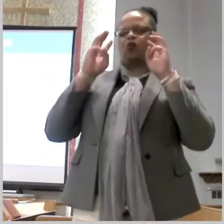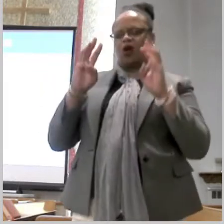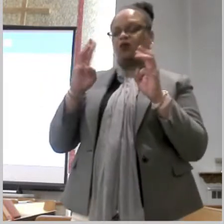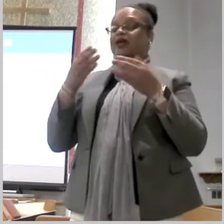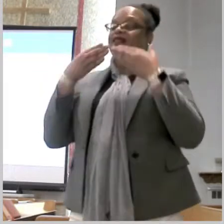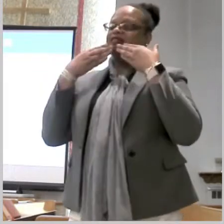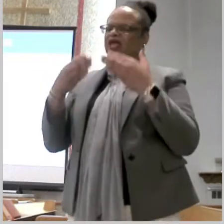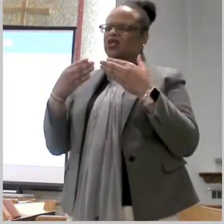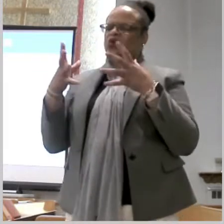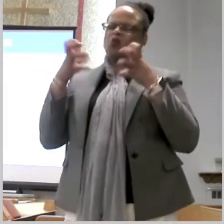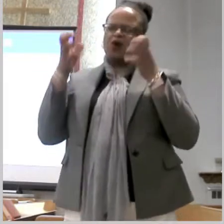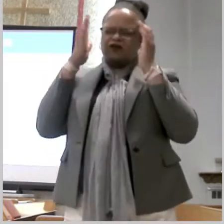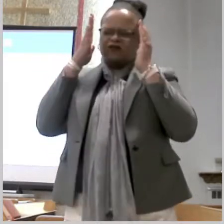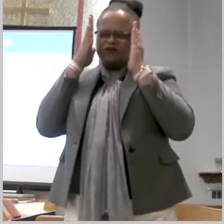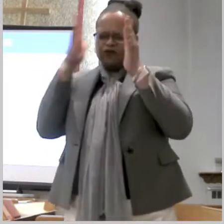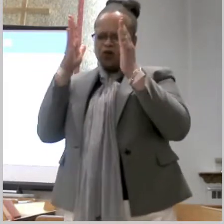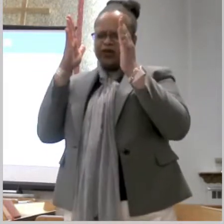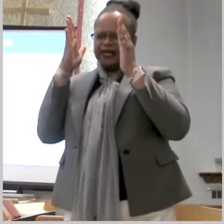we want to just